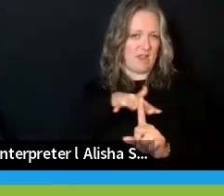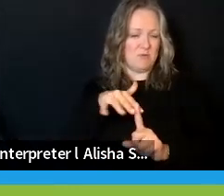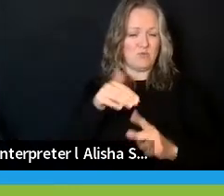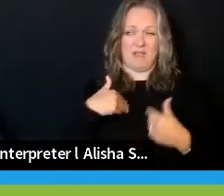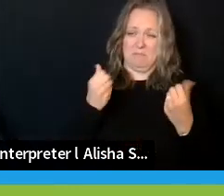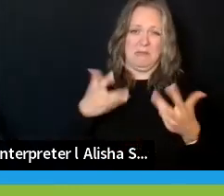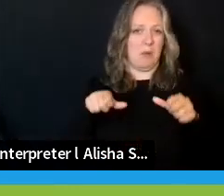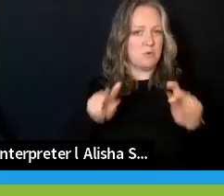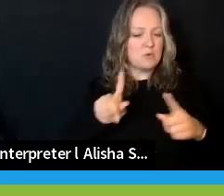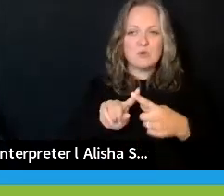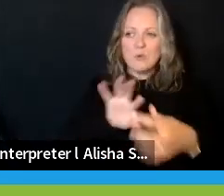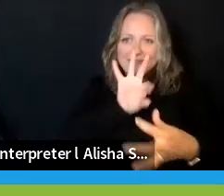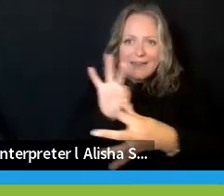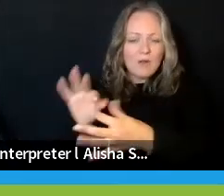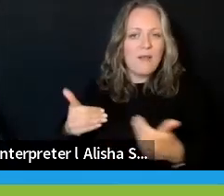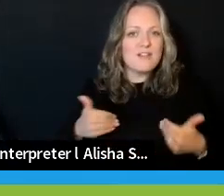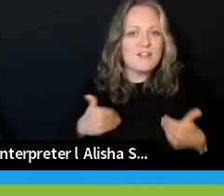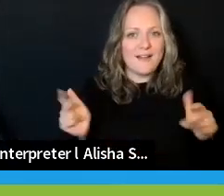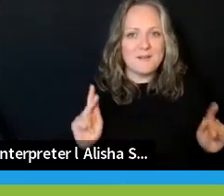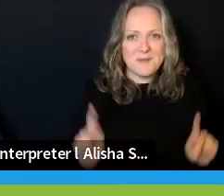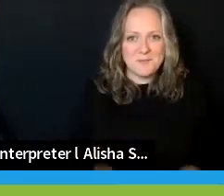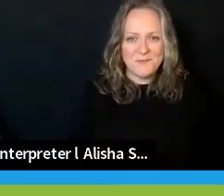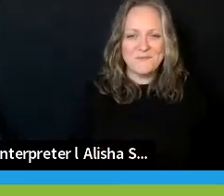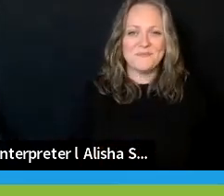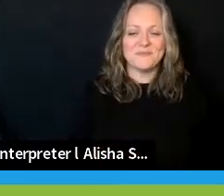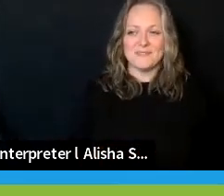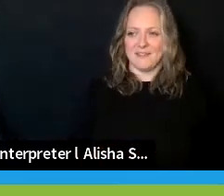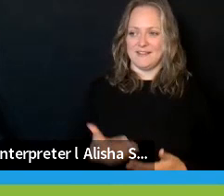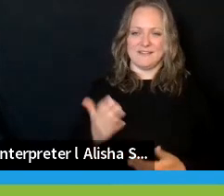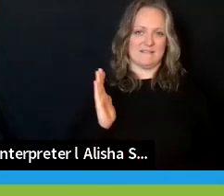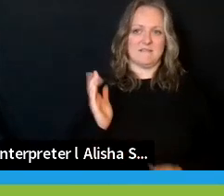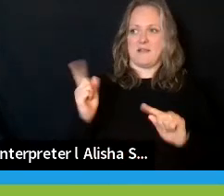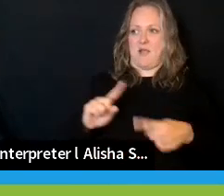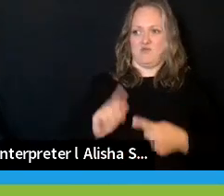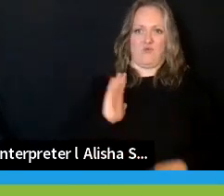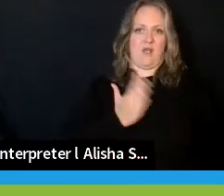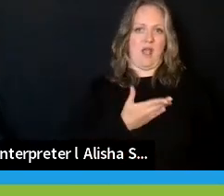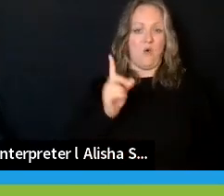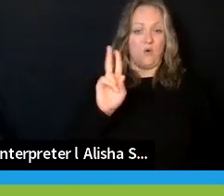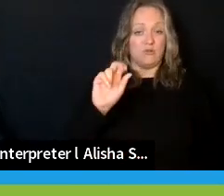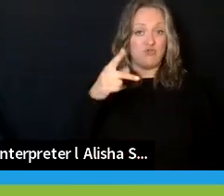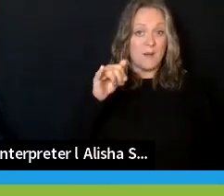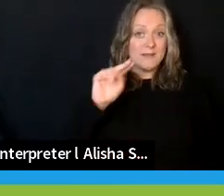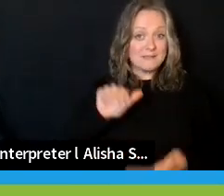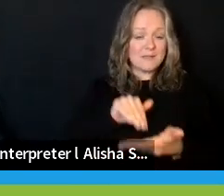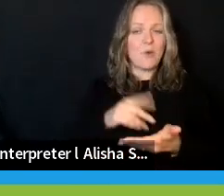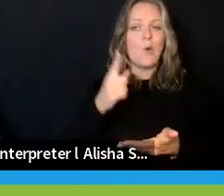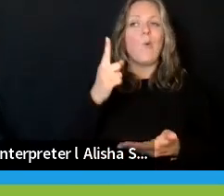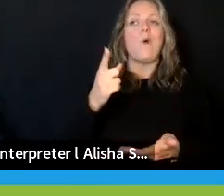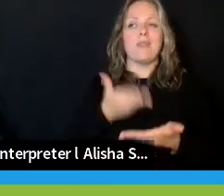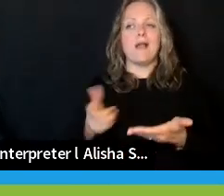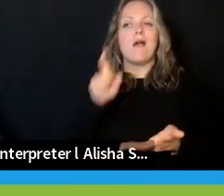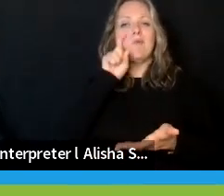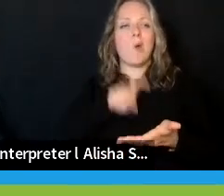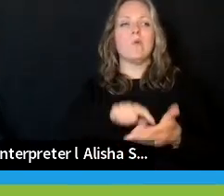to connect with young people at our drop-in centers. And one trend I have seen as